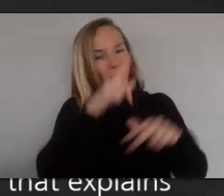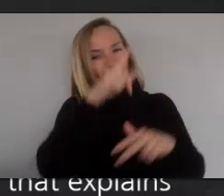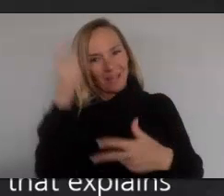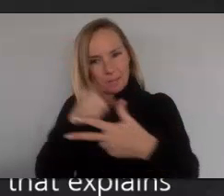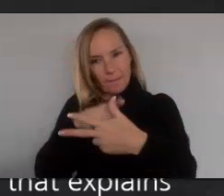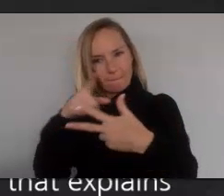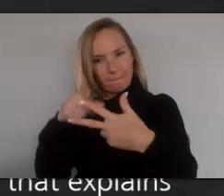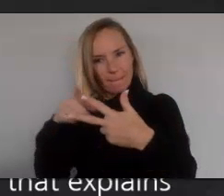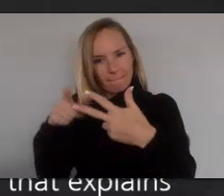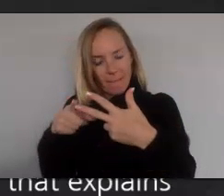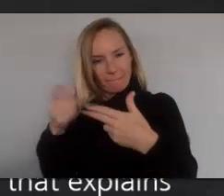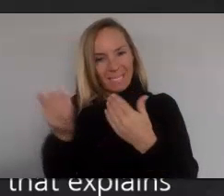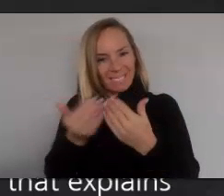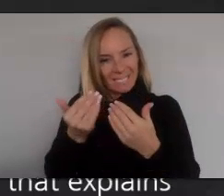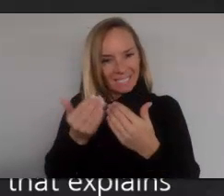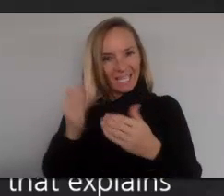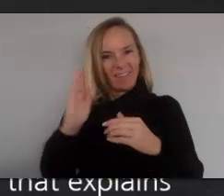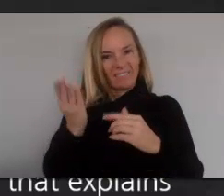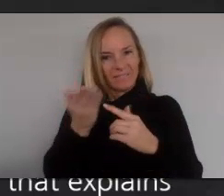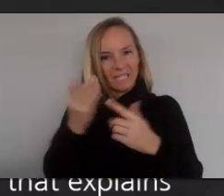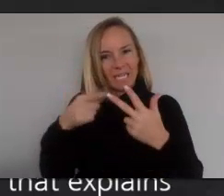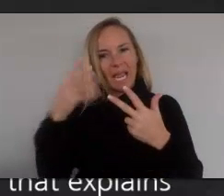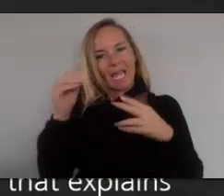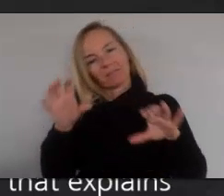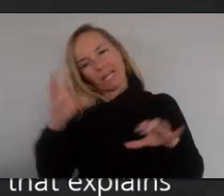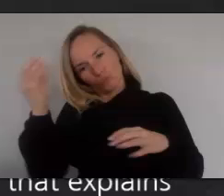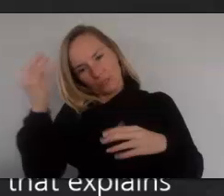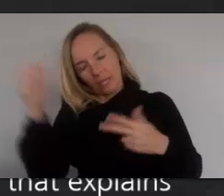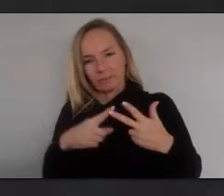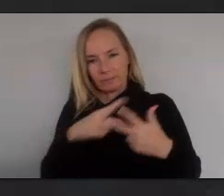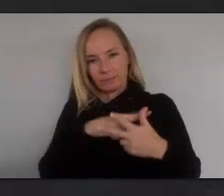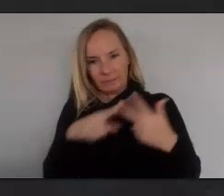easy, convenient, and usually done outside.